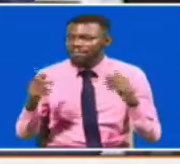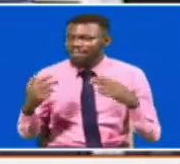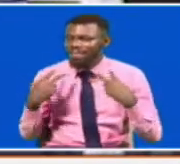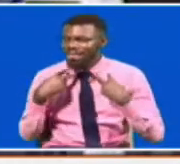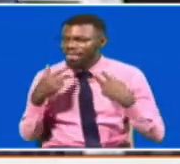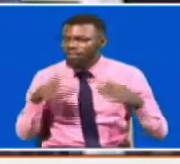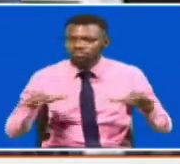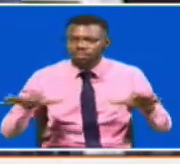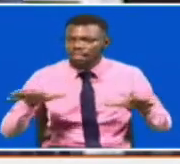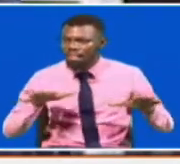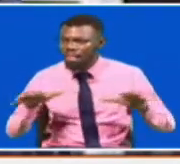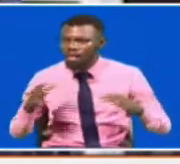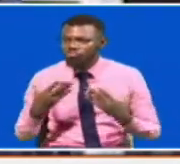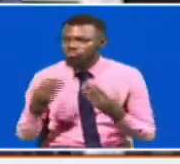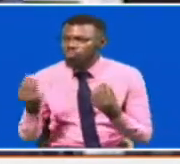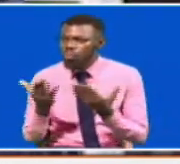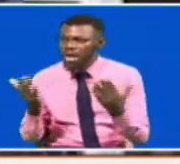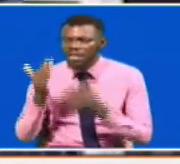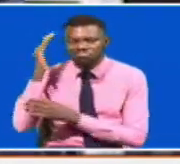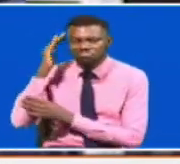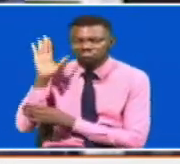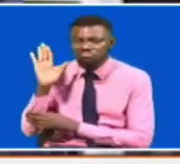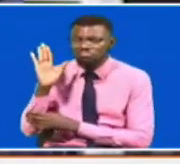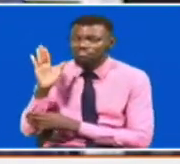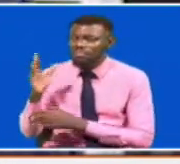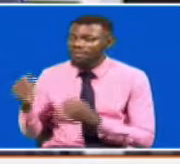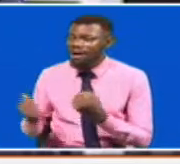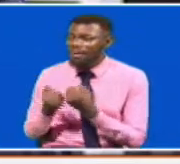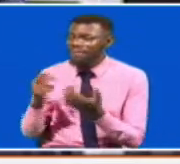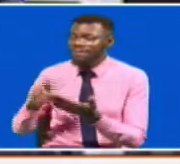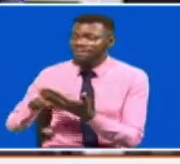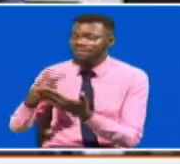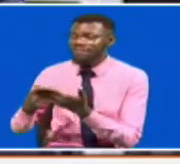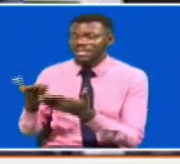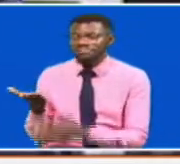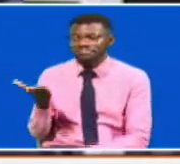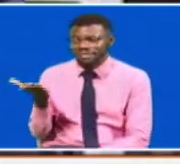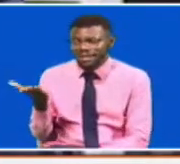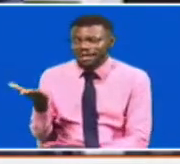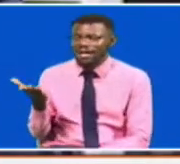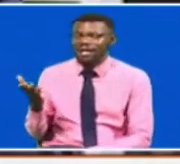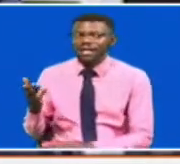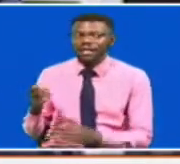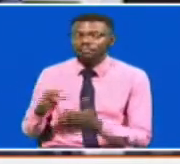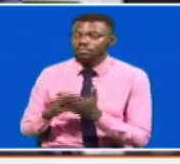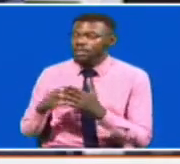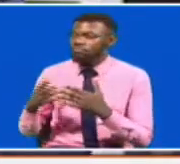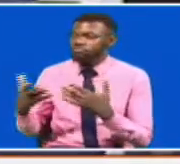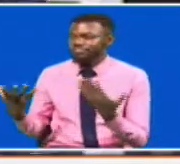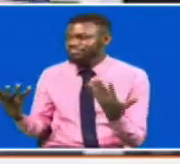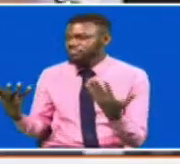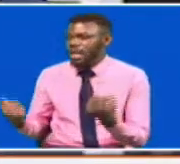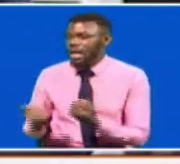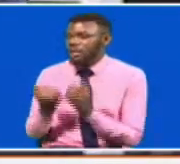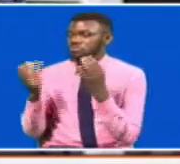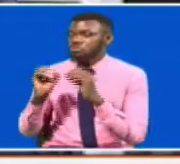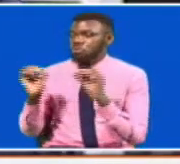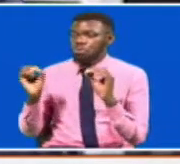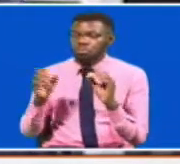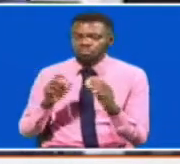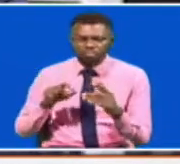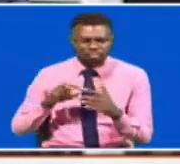the ship as they sail. And if they drown along the way, then it will not be an accident, because if you build a ship as you